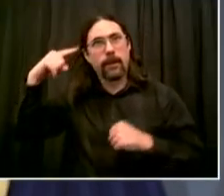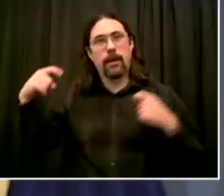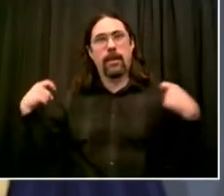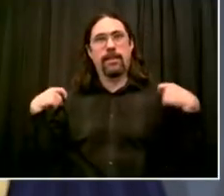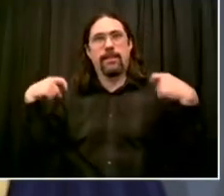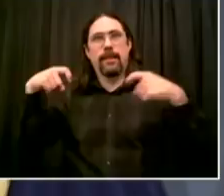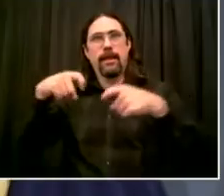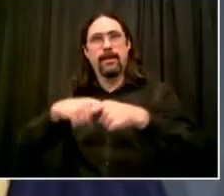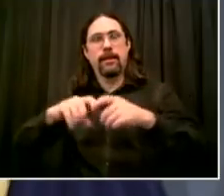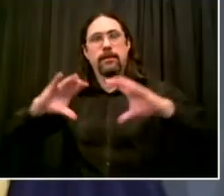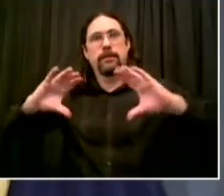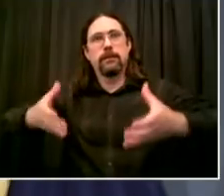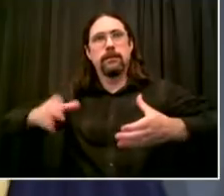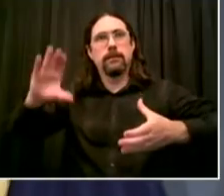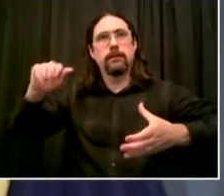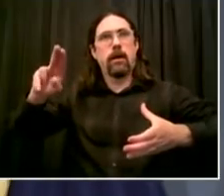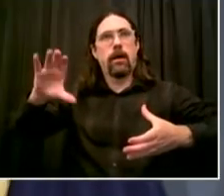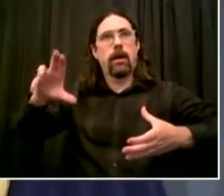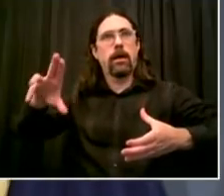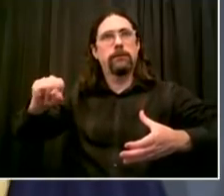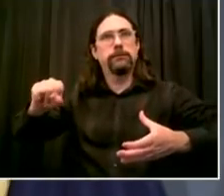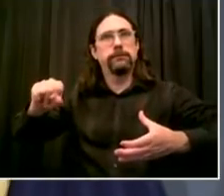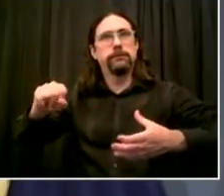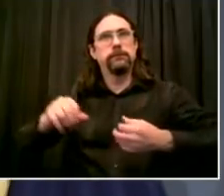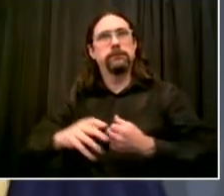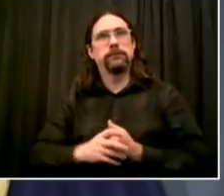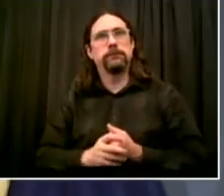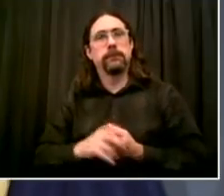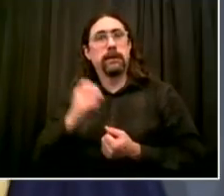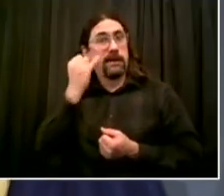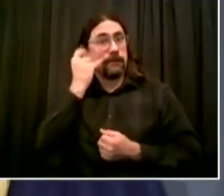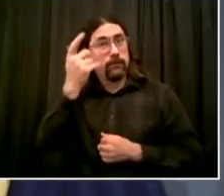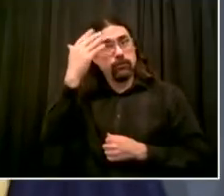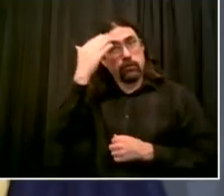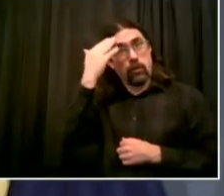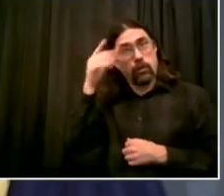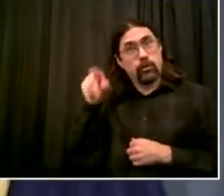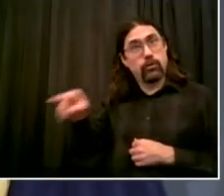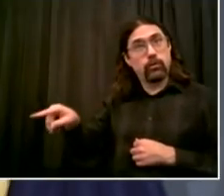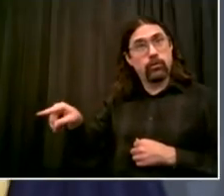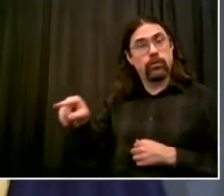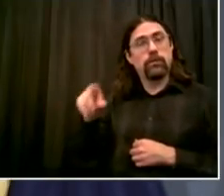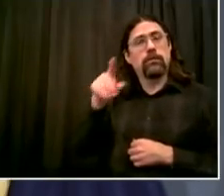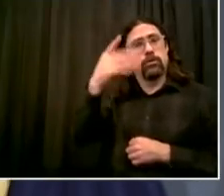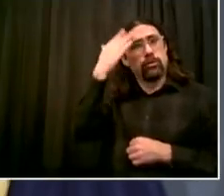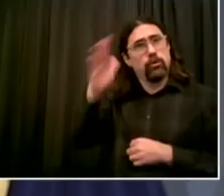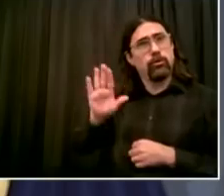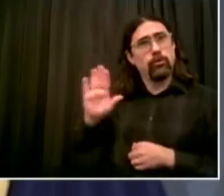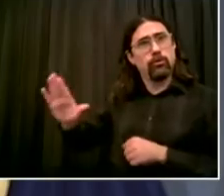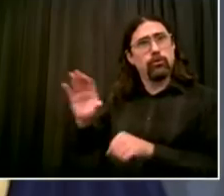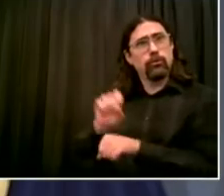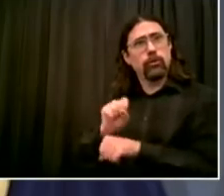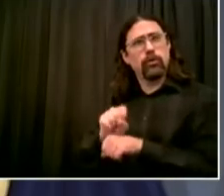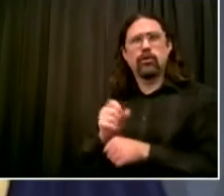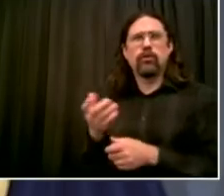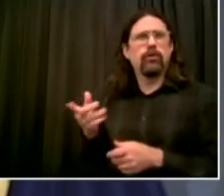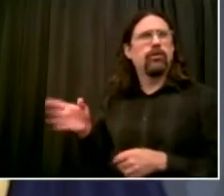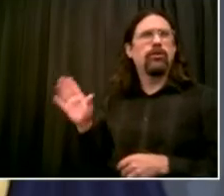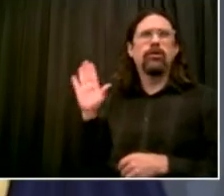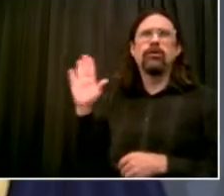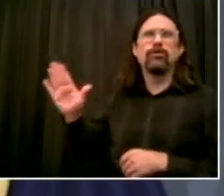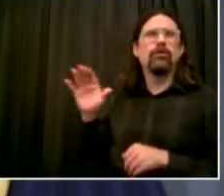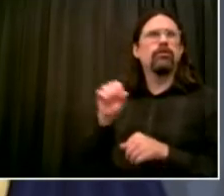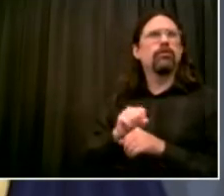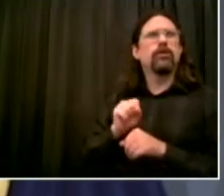surprise you to know she has that architect's way of thinking. She's not an architect by profession. That's not my point. My point is she thinks about how you